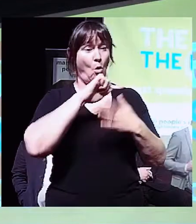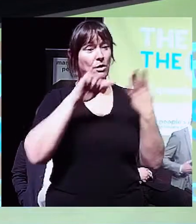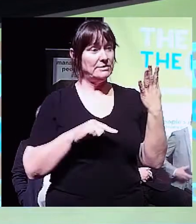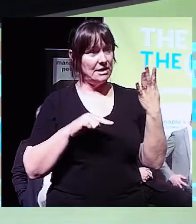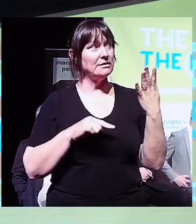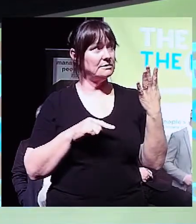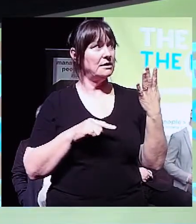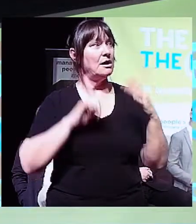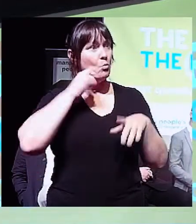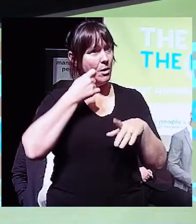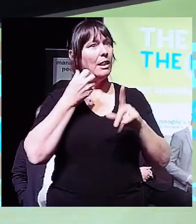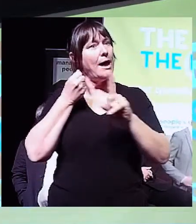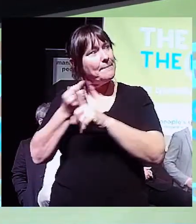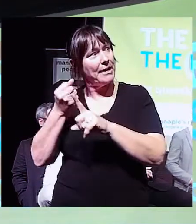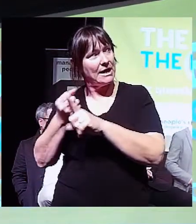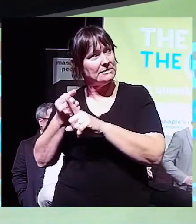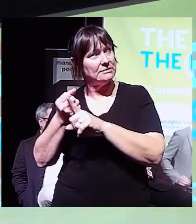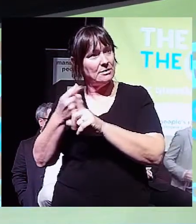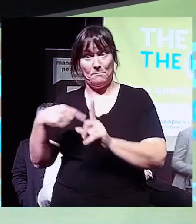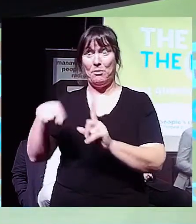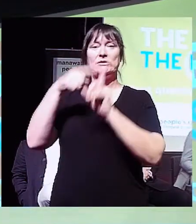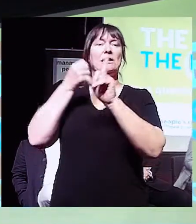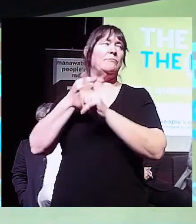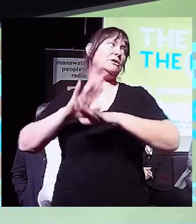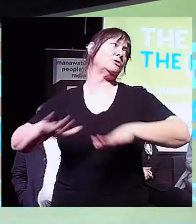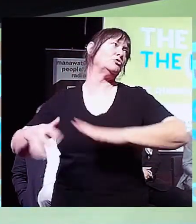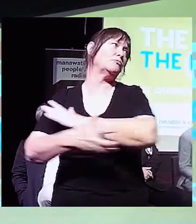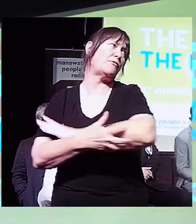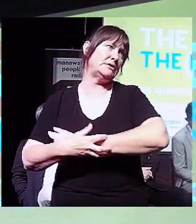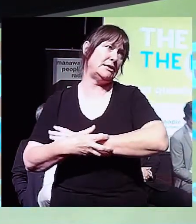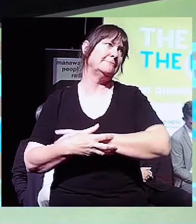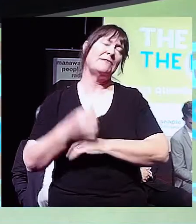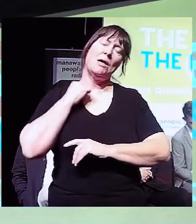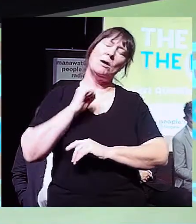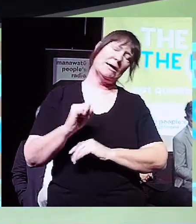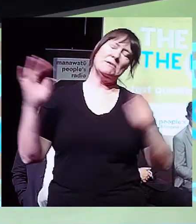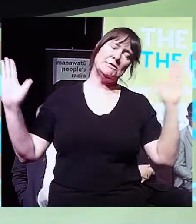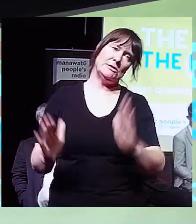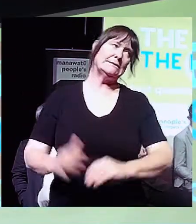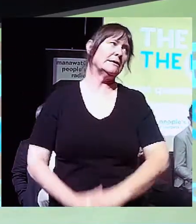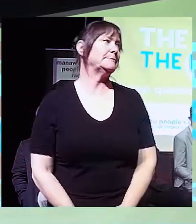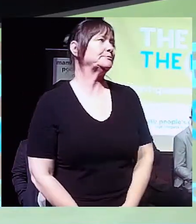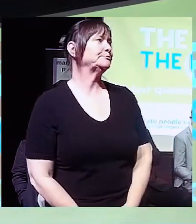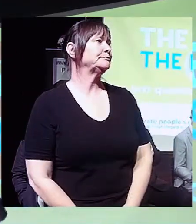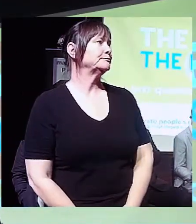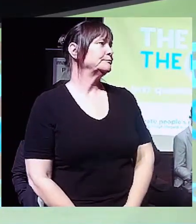have an absolute effect in a positive way on child poverty, and we are committed to reducing that.